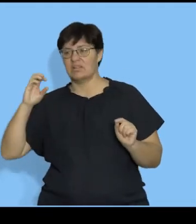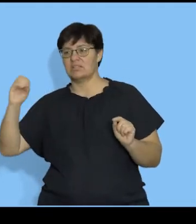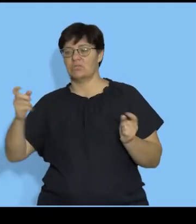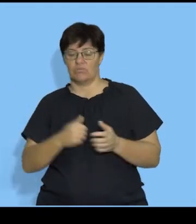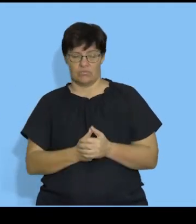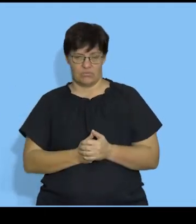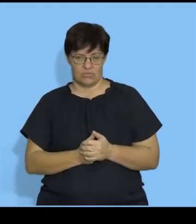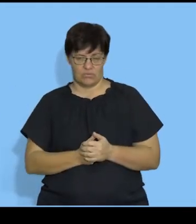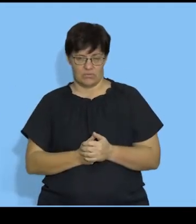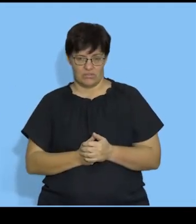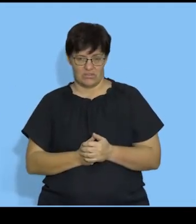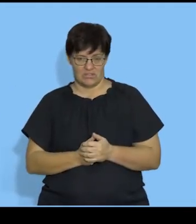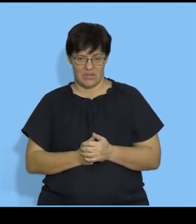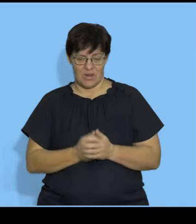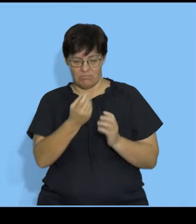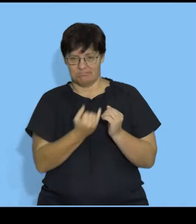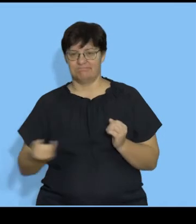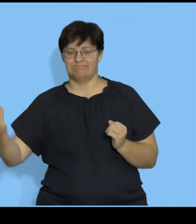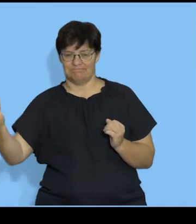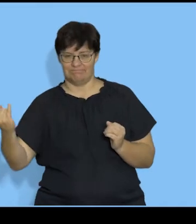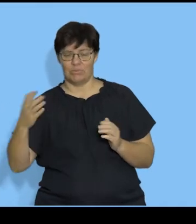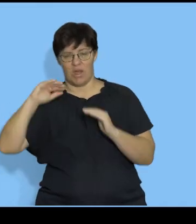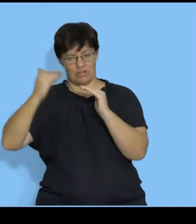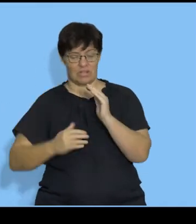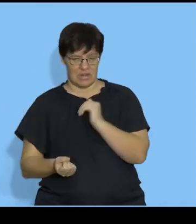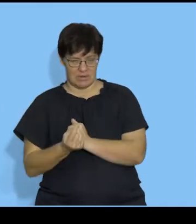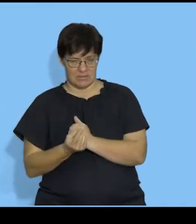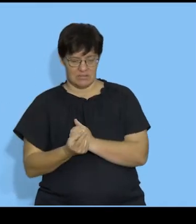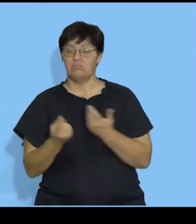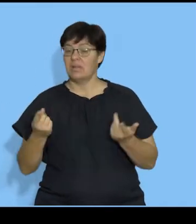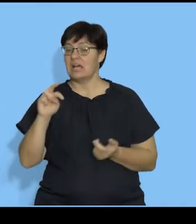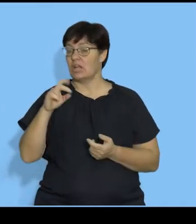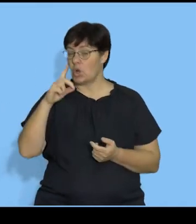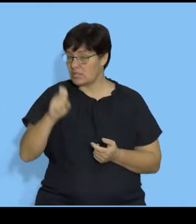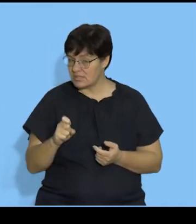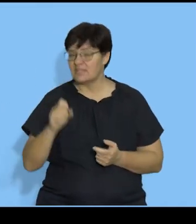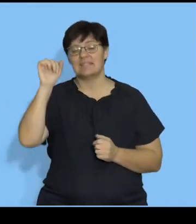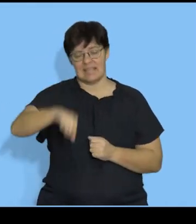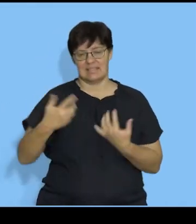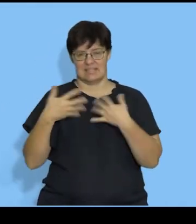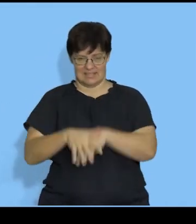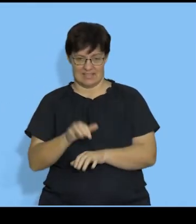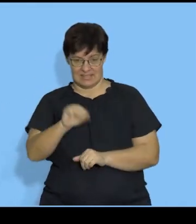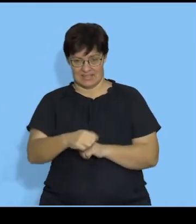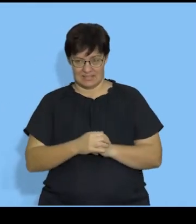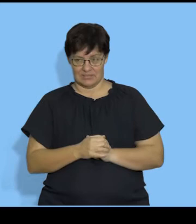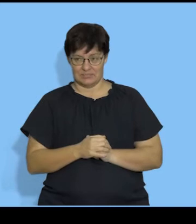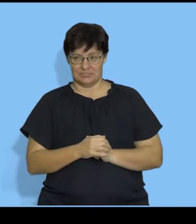to 0, it underwent reduction. Is this a redox reaction? Yes, it is. All right. Okay.